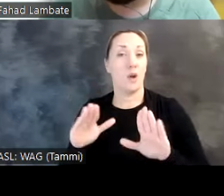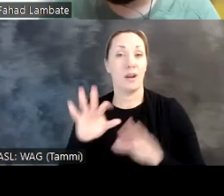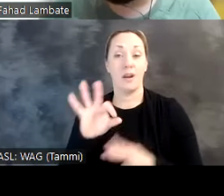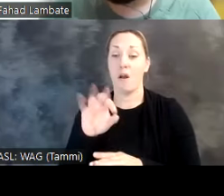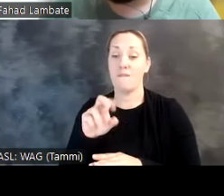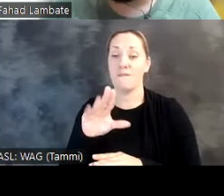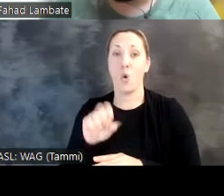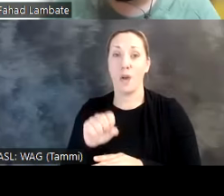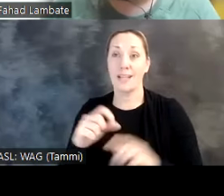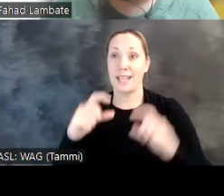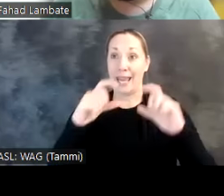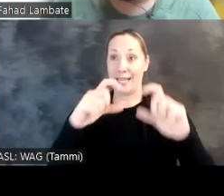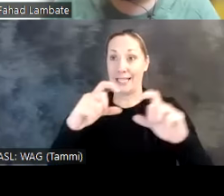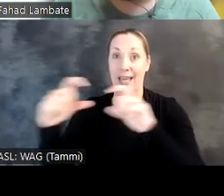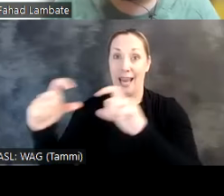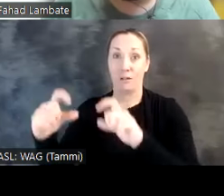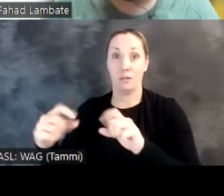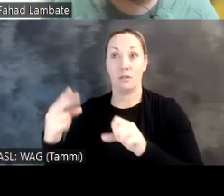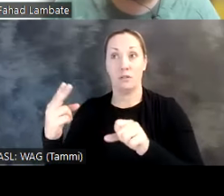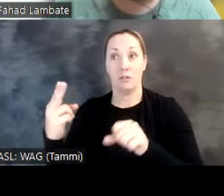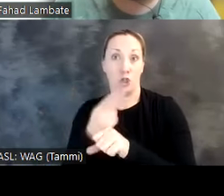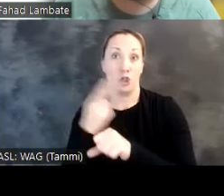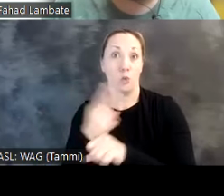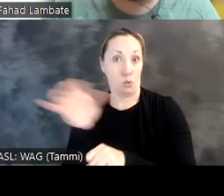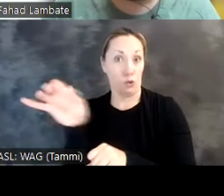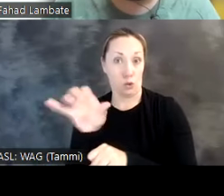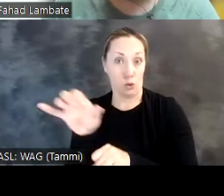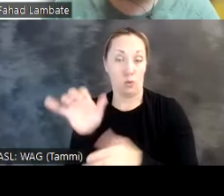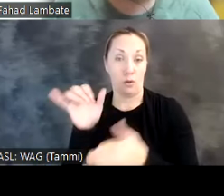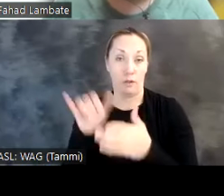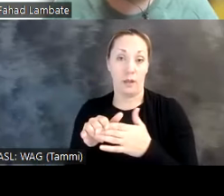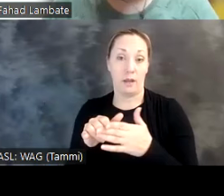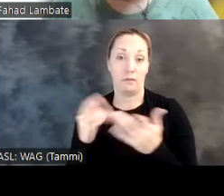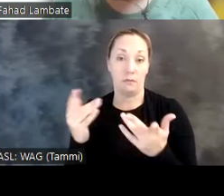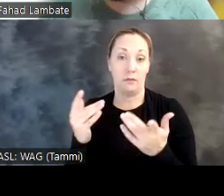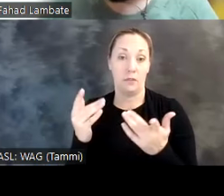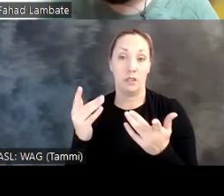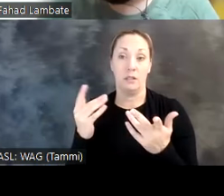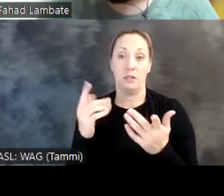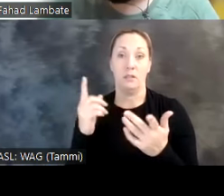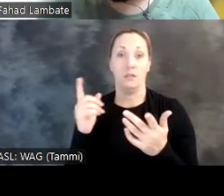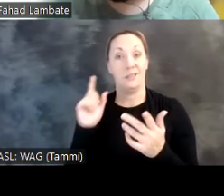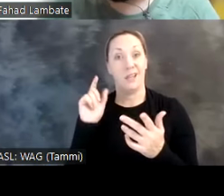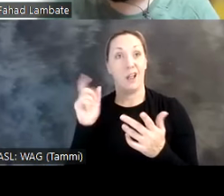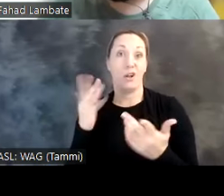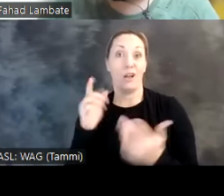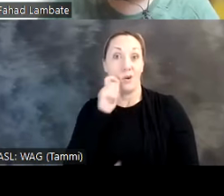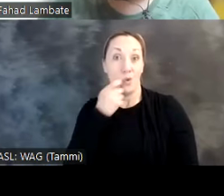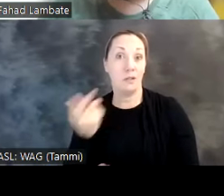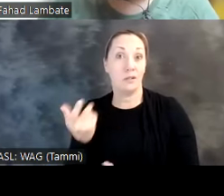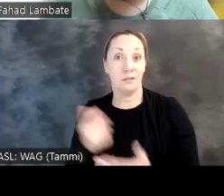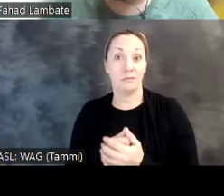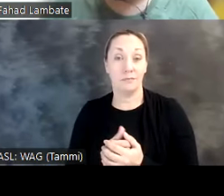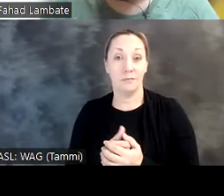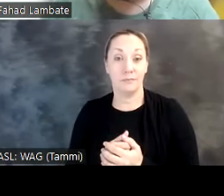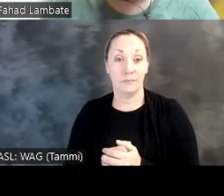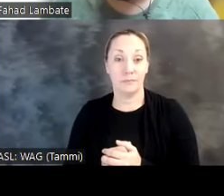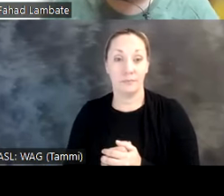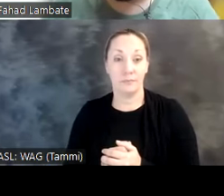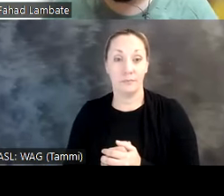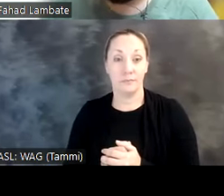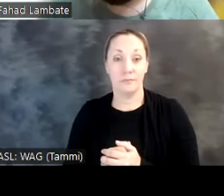indicators used on the web page that really bit kind of look cool, if I had to put across that way,